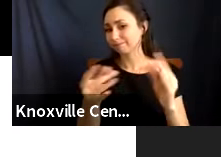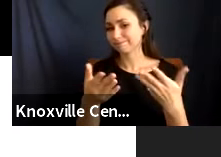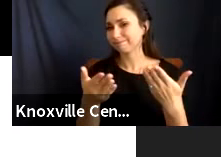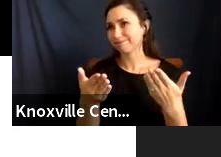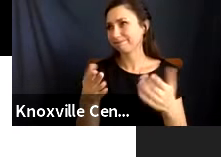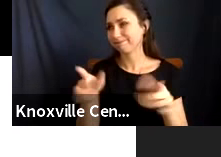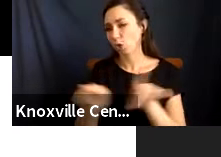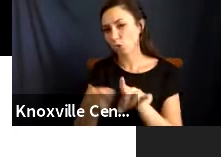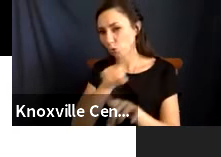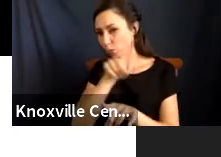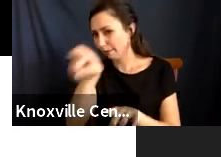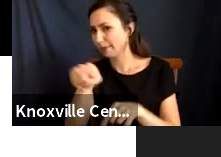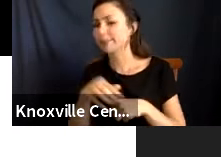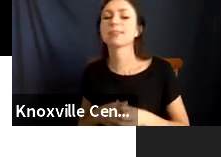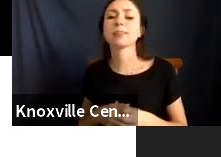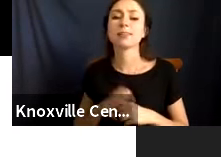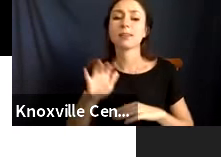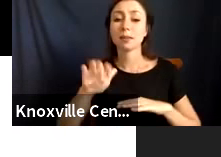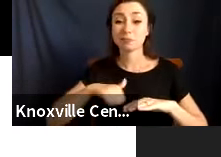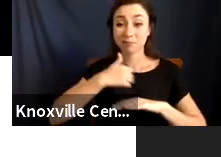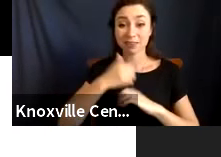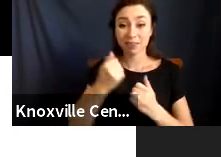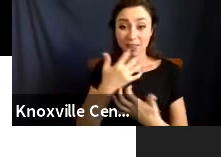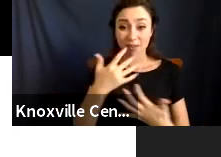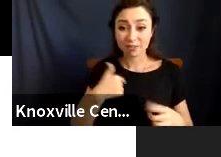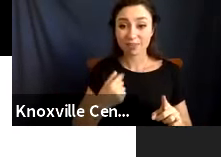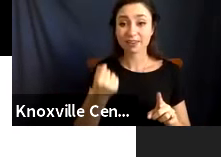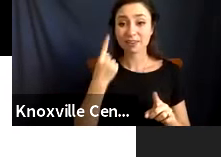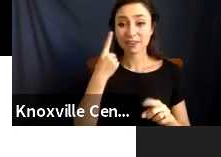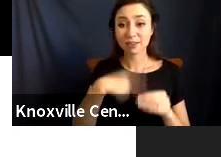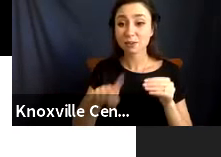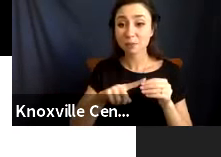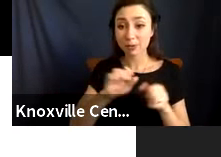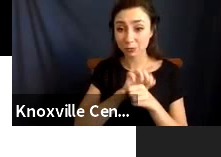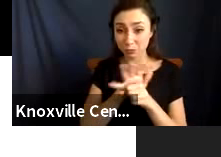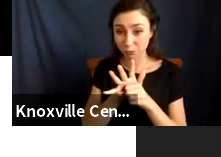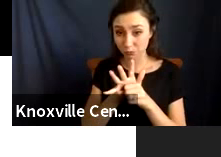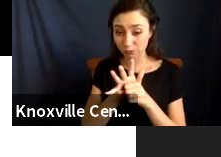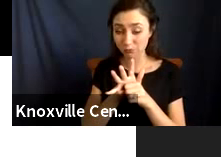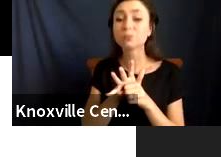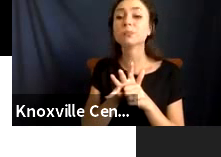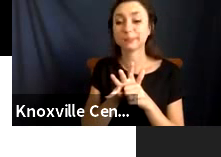but based on everything that I understand about COVID-19,